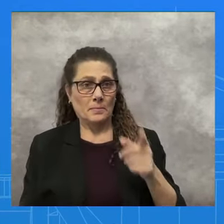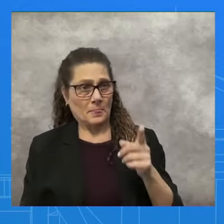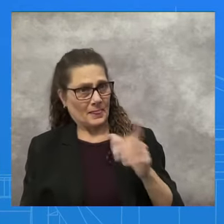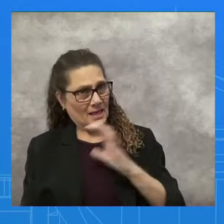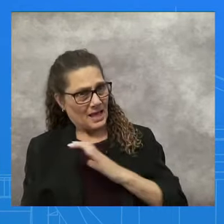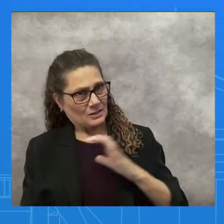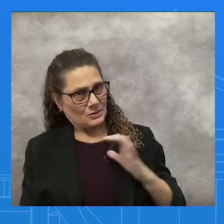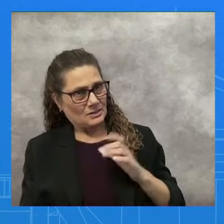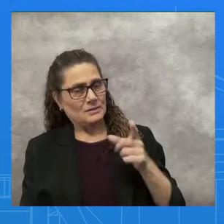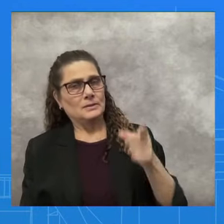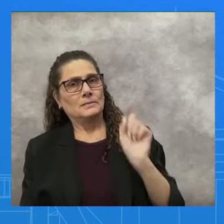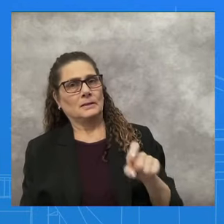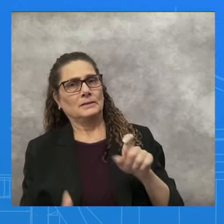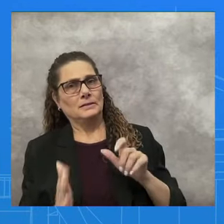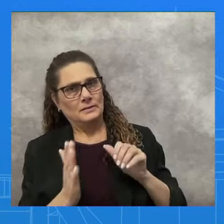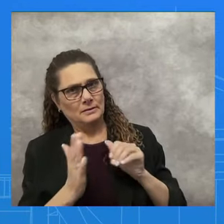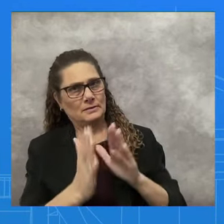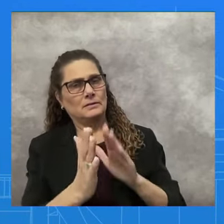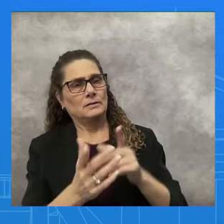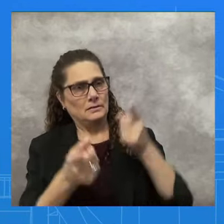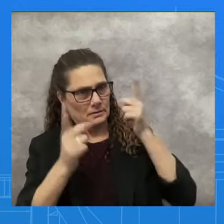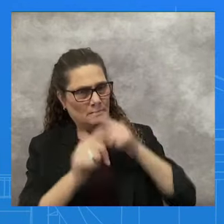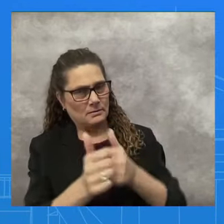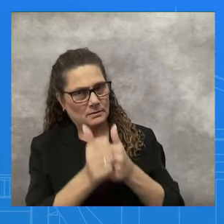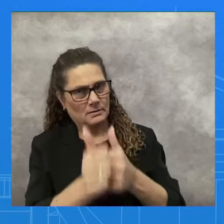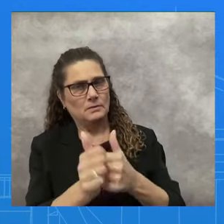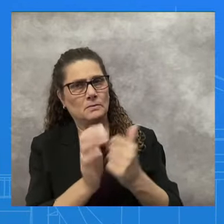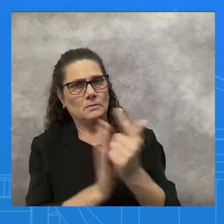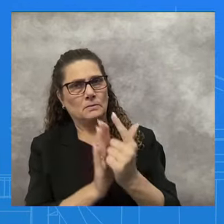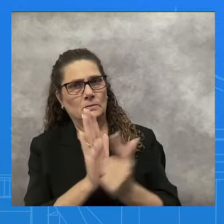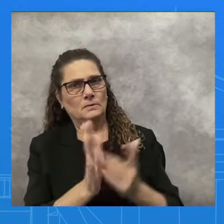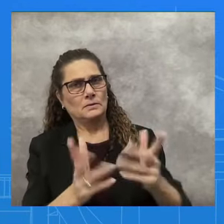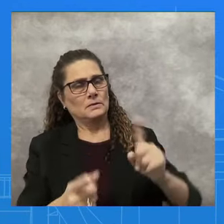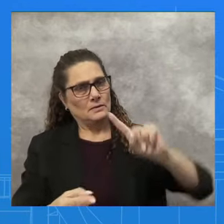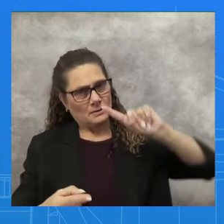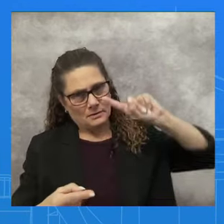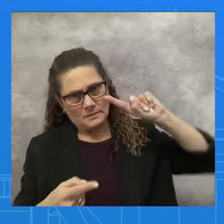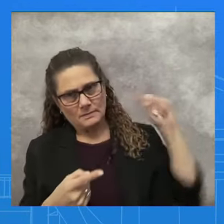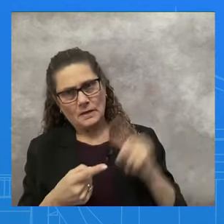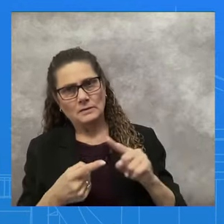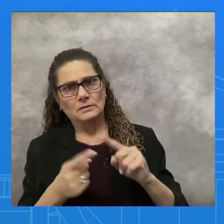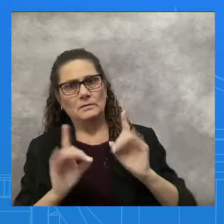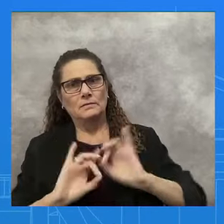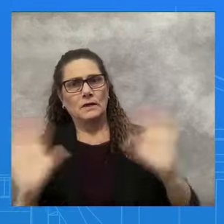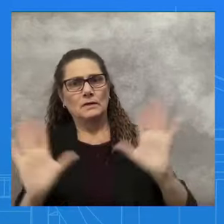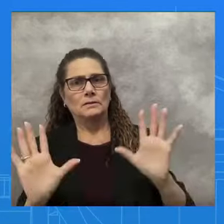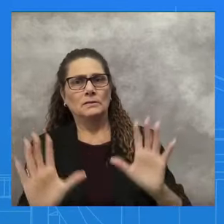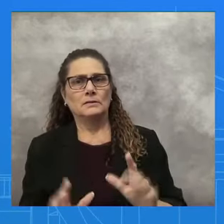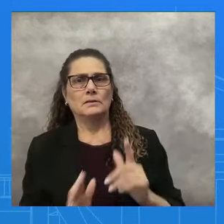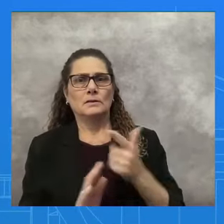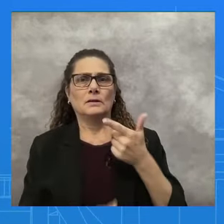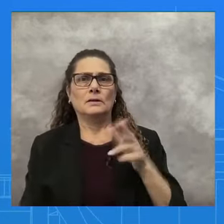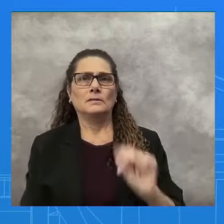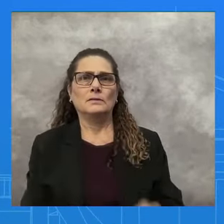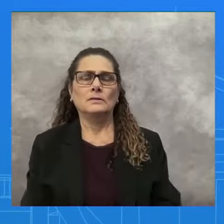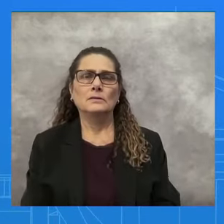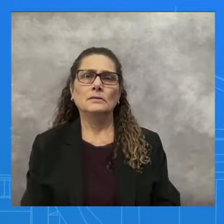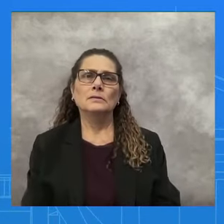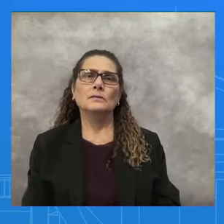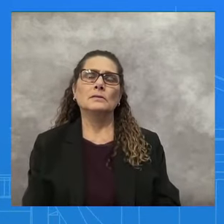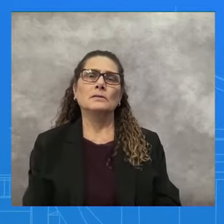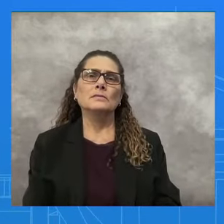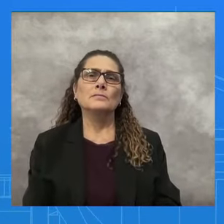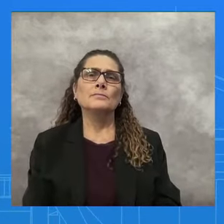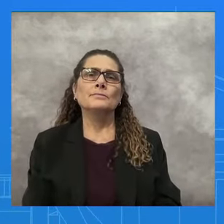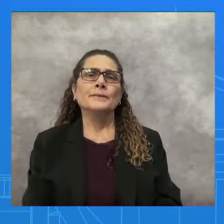one of the solutions to reduce violence. Missouri also has very lax gun laws statewide. Yeah. Is this also an issue at the state legislative